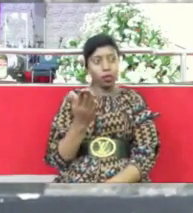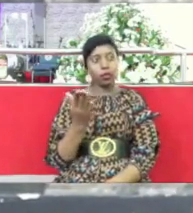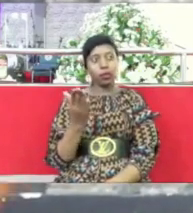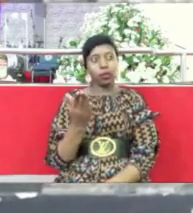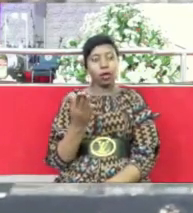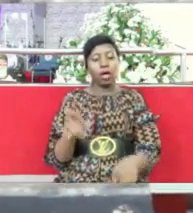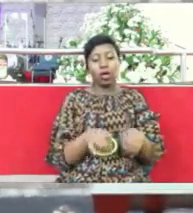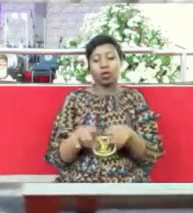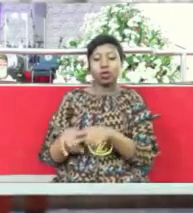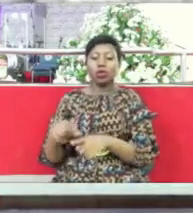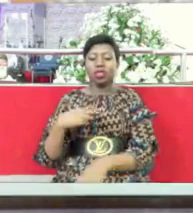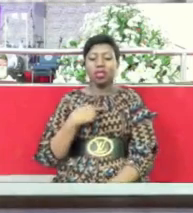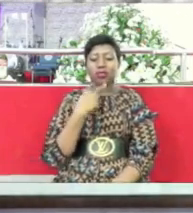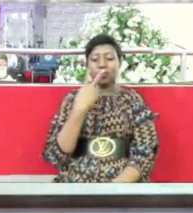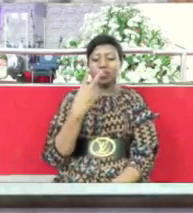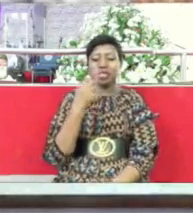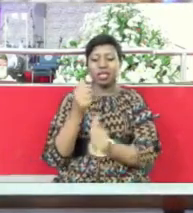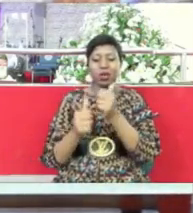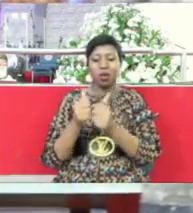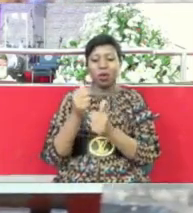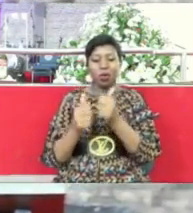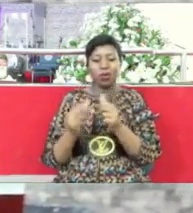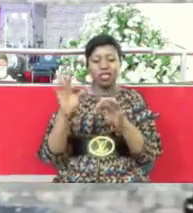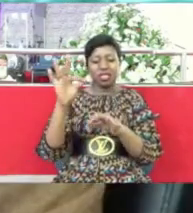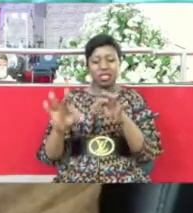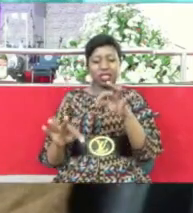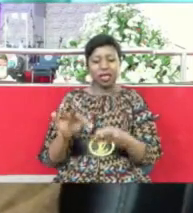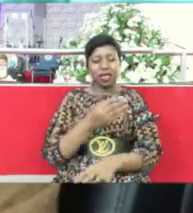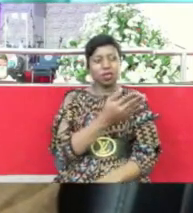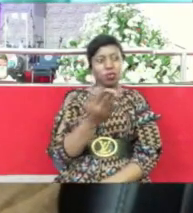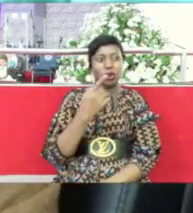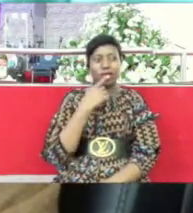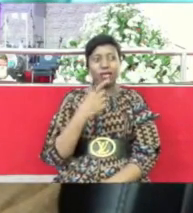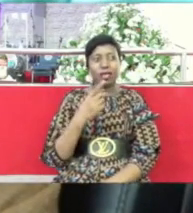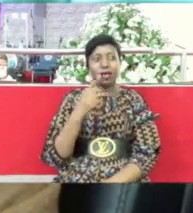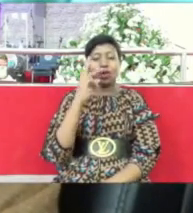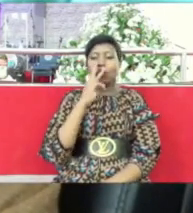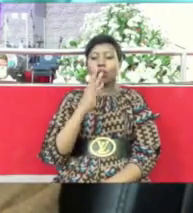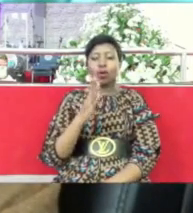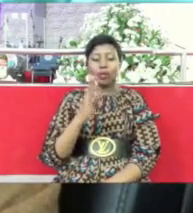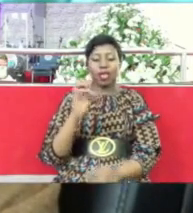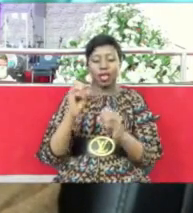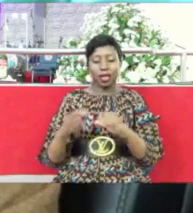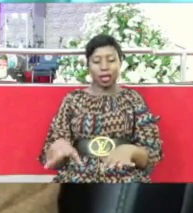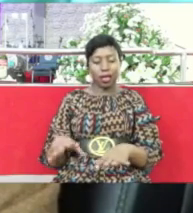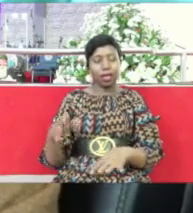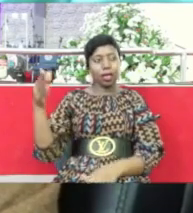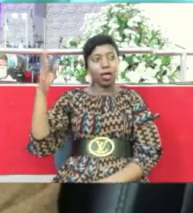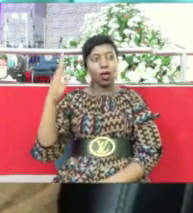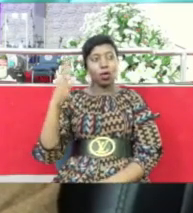zile sauti. Who said you'll not become anything? Ambaye alisema hautafanyika kitu. God has said he would help me. Mungu anasema atakusaidia. I